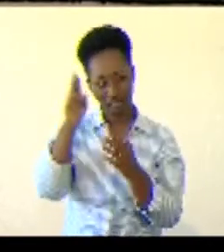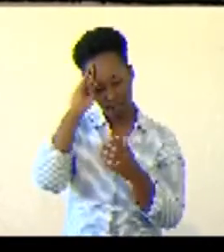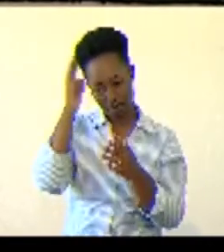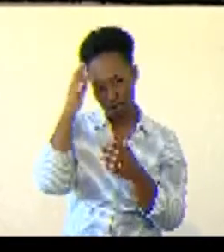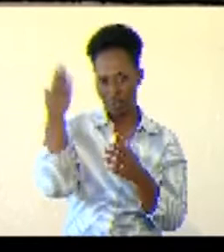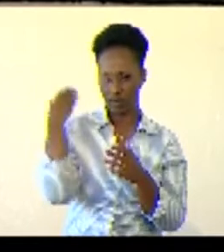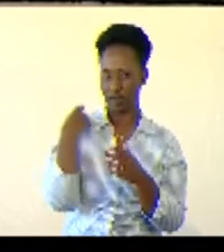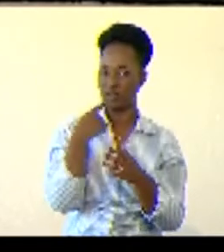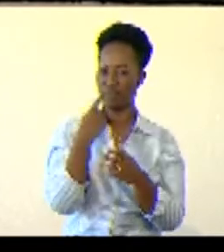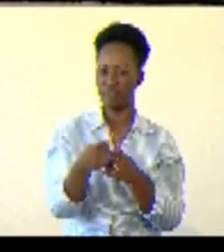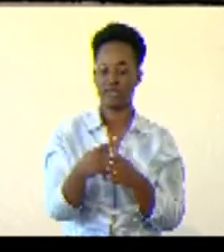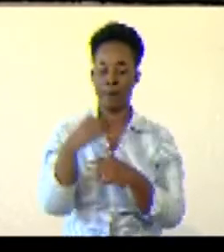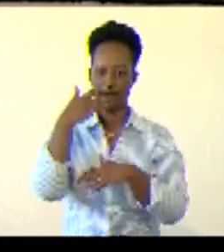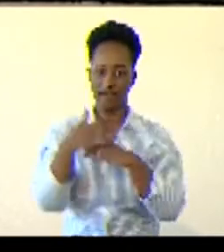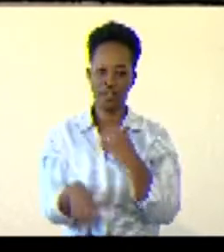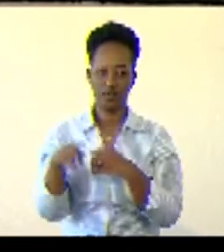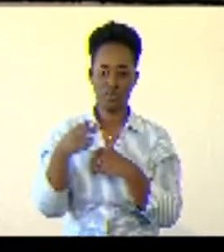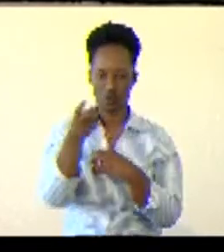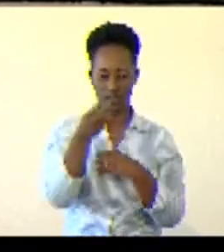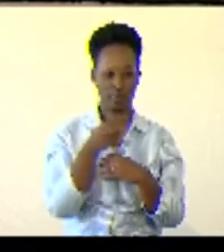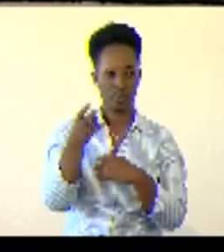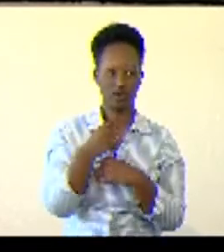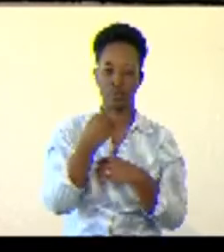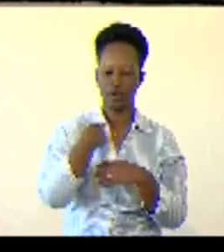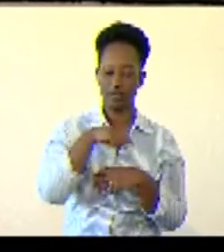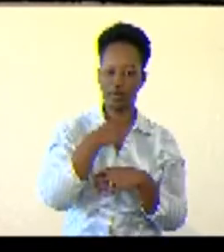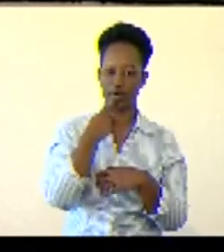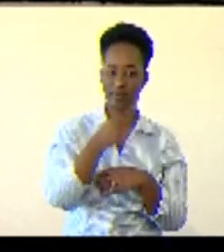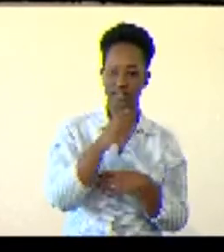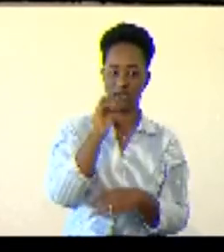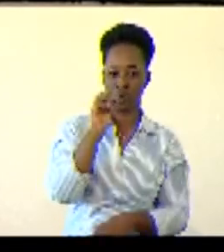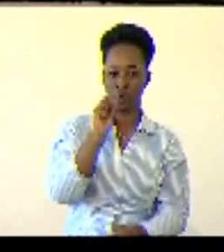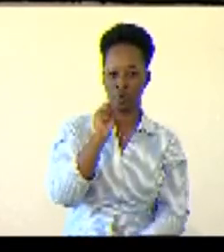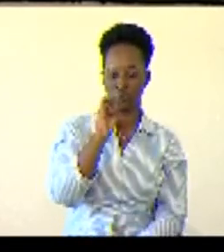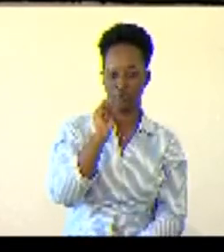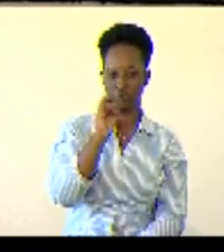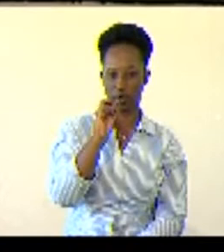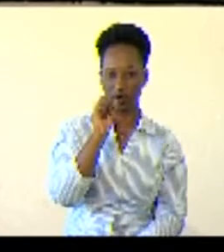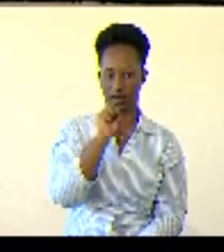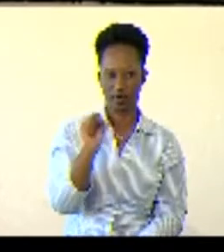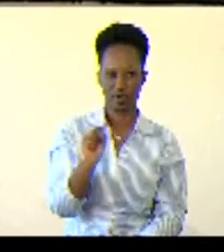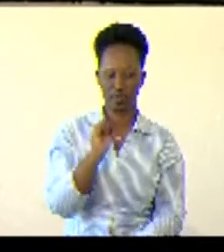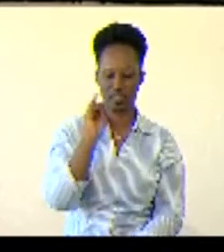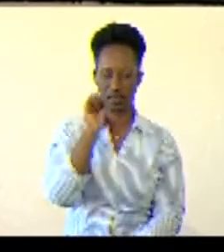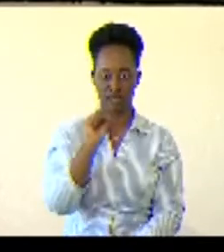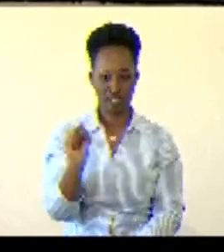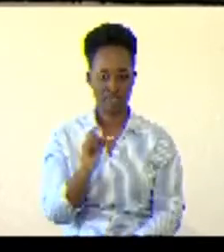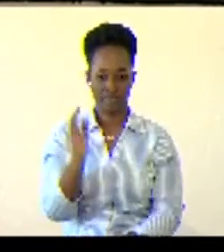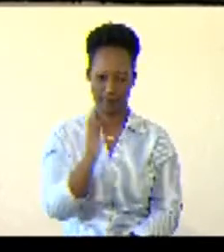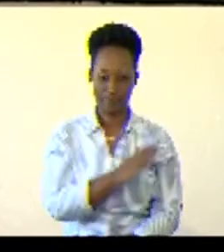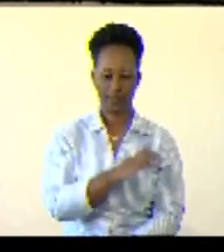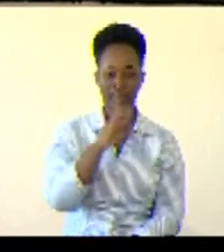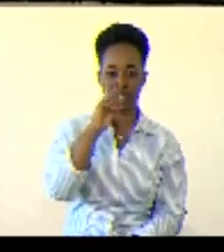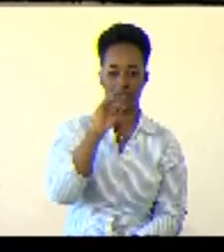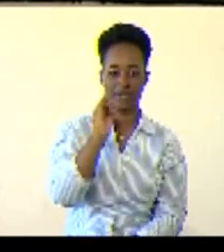passive transport, where we talked about osmosis, where we talked about diffusion, and